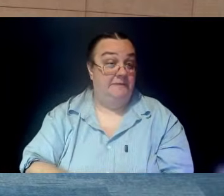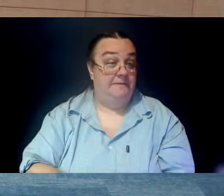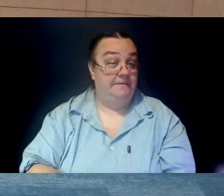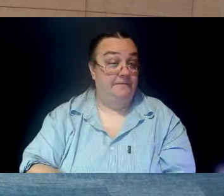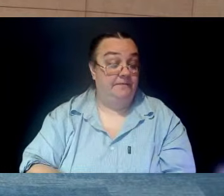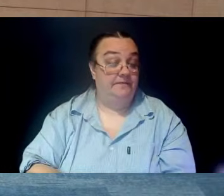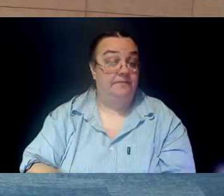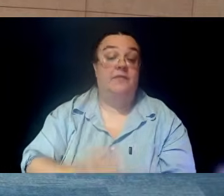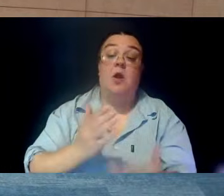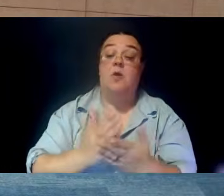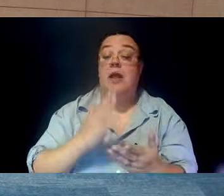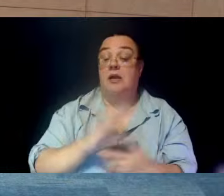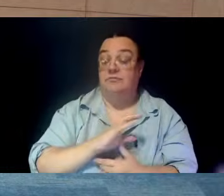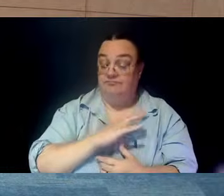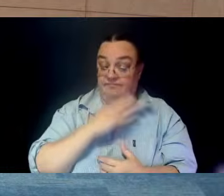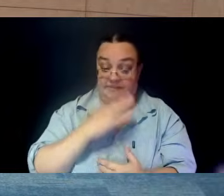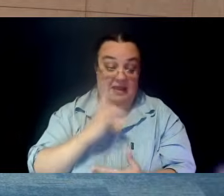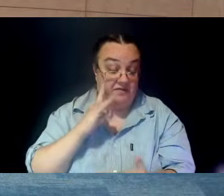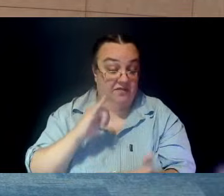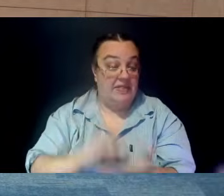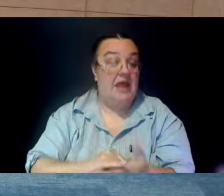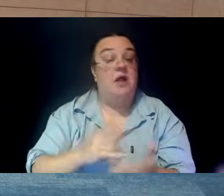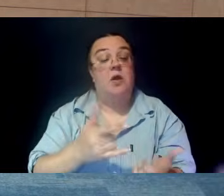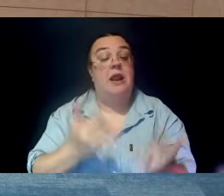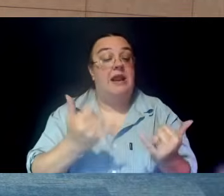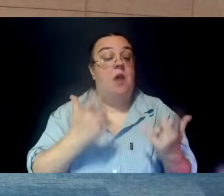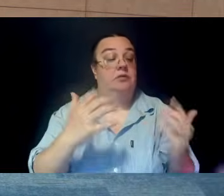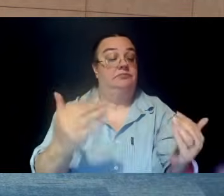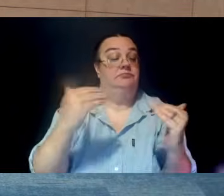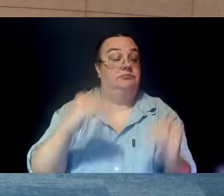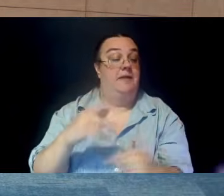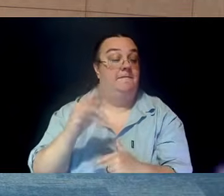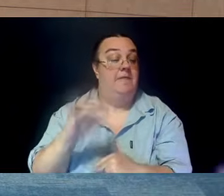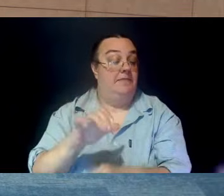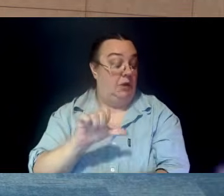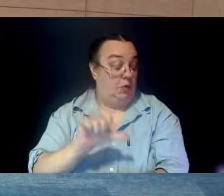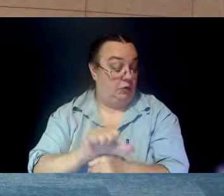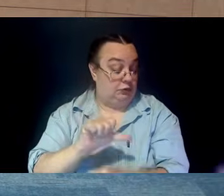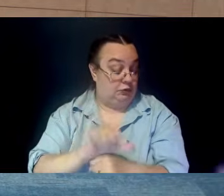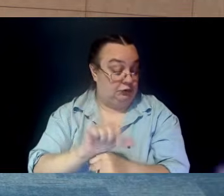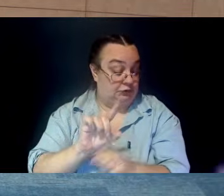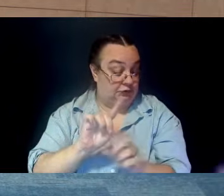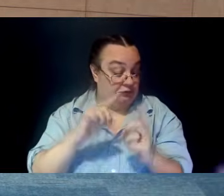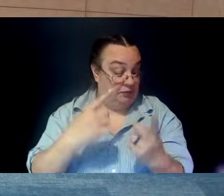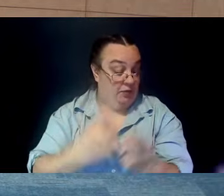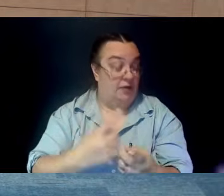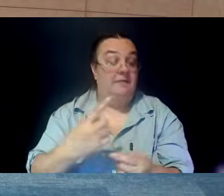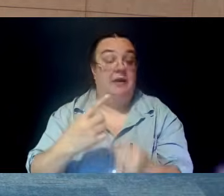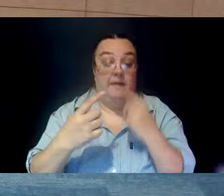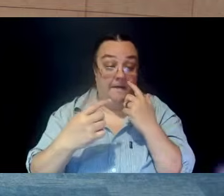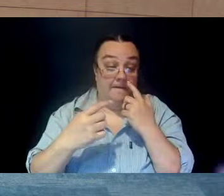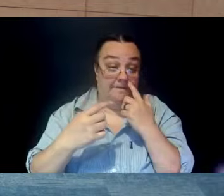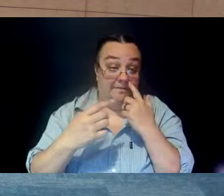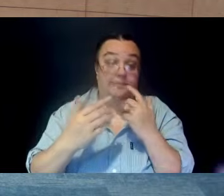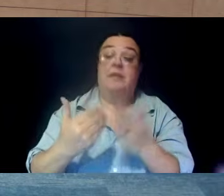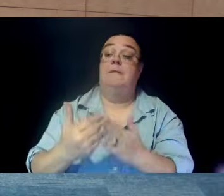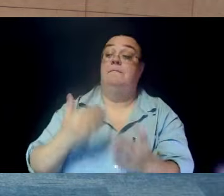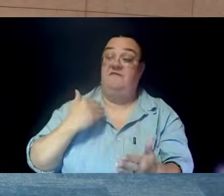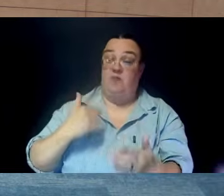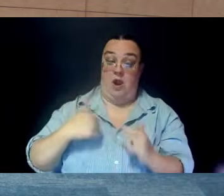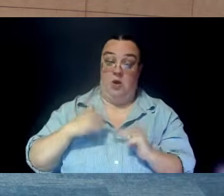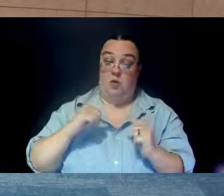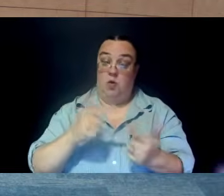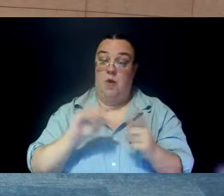All right, thank you for that. Let us now go to the Public Works Department. Before I turn to